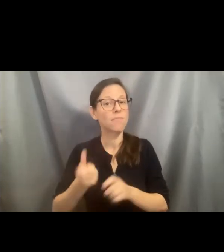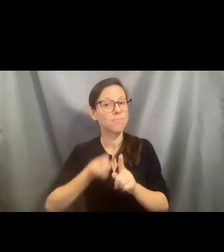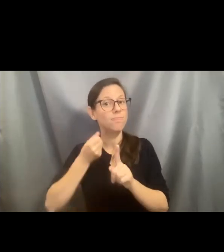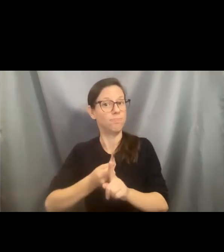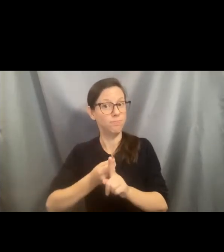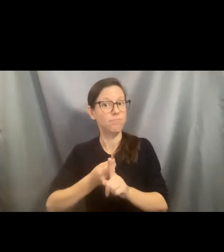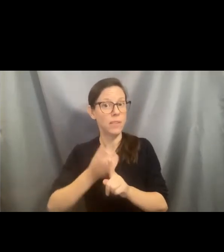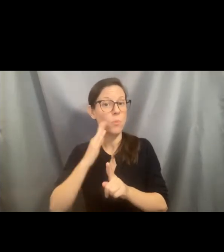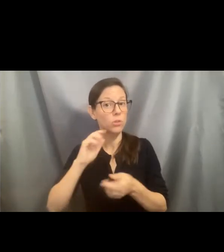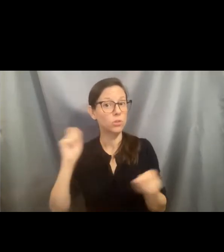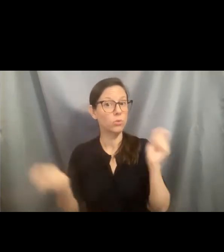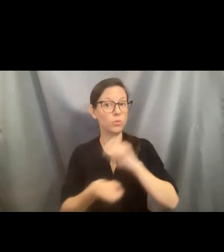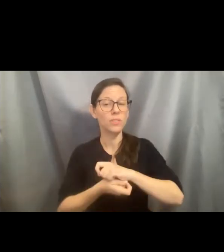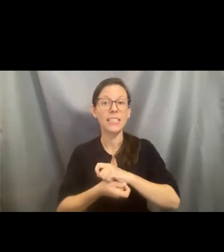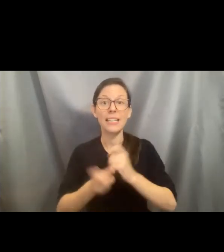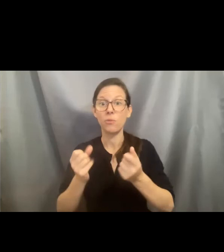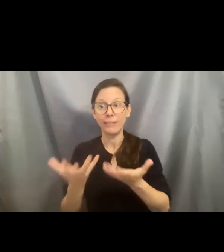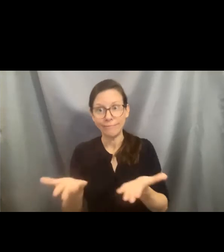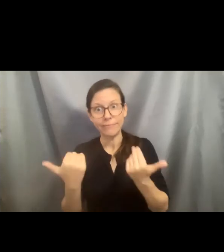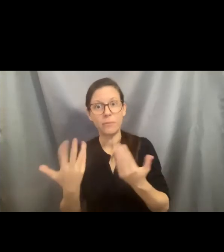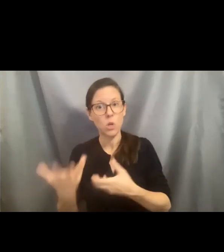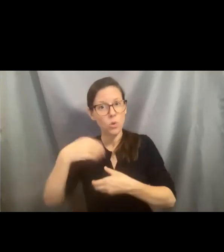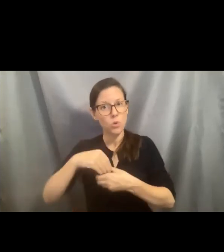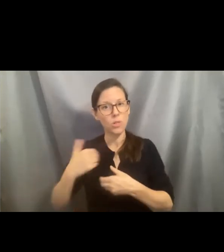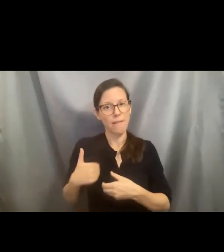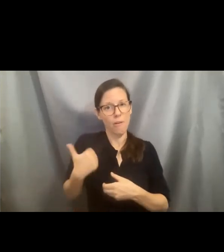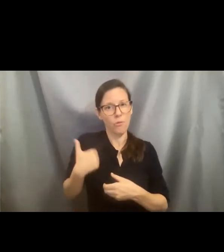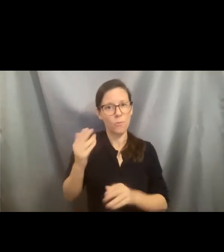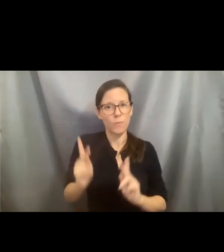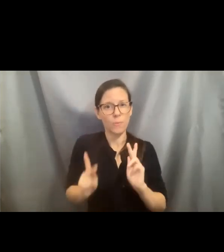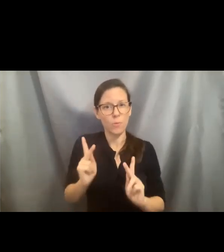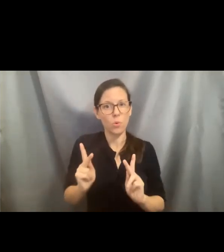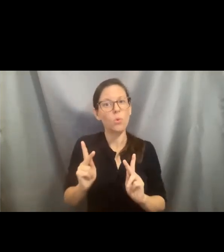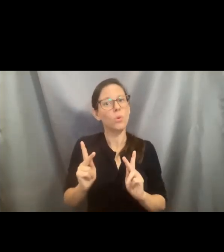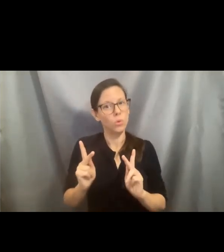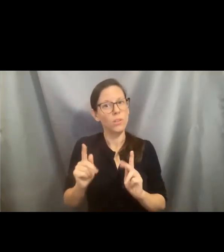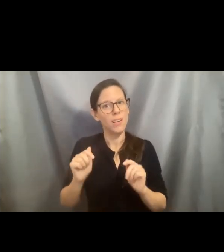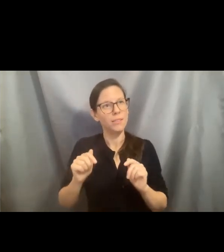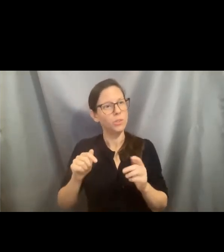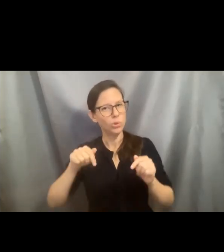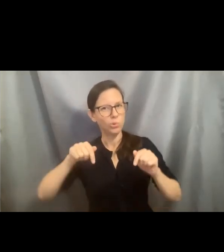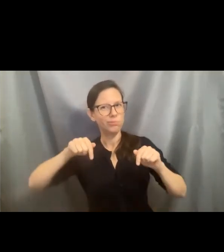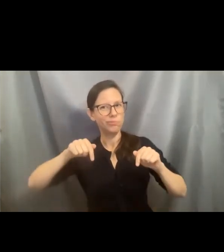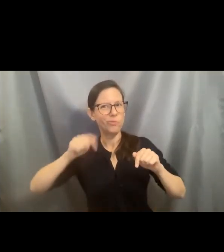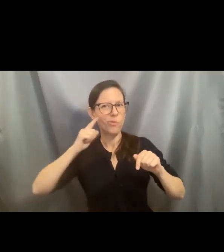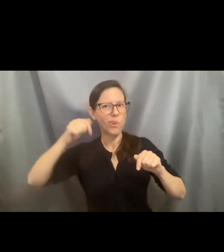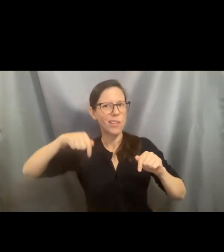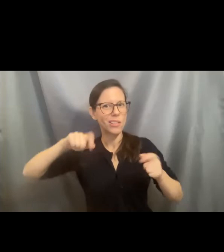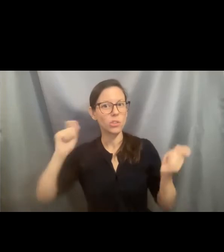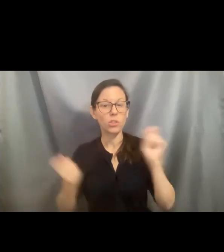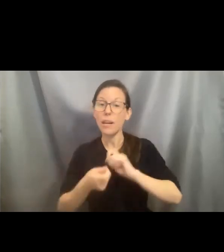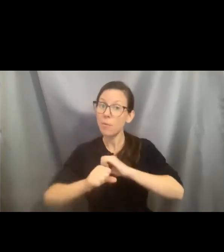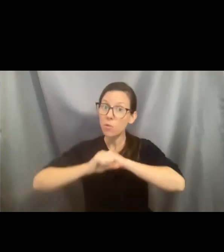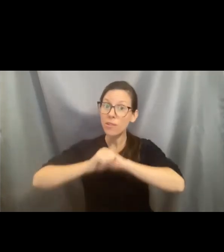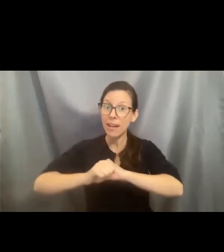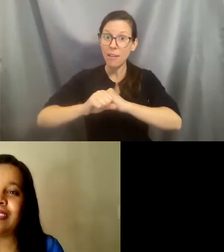people part of this and making that change that's so needed. And protecting the rights that they've